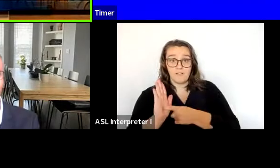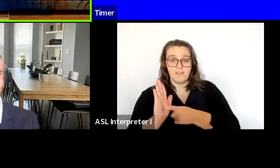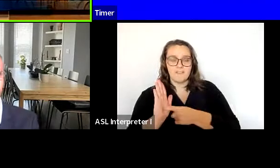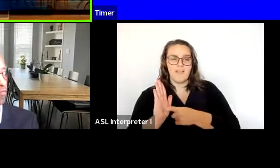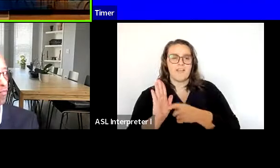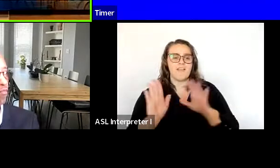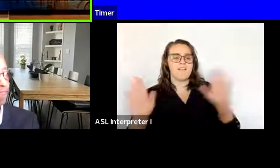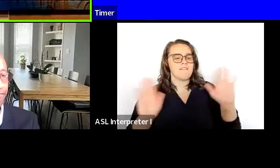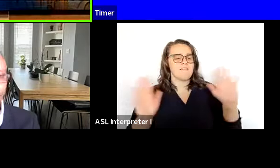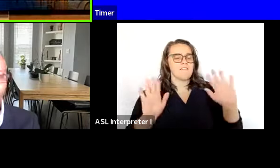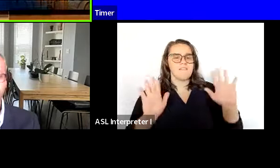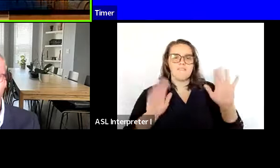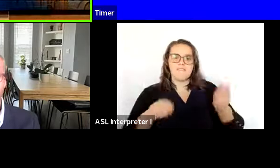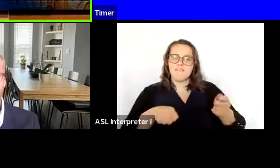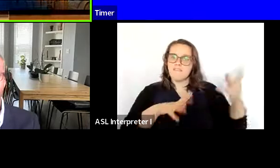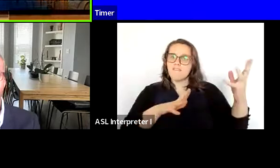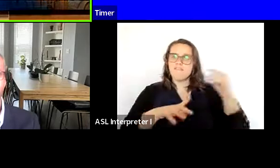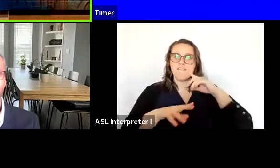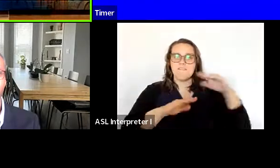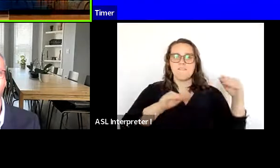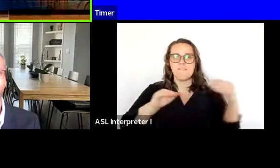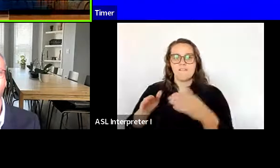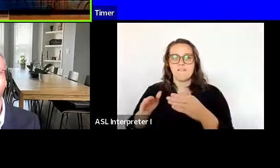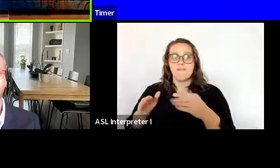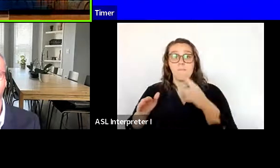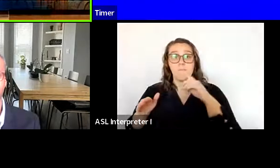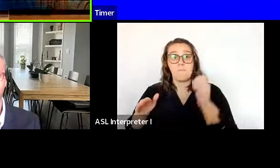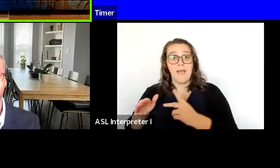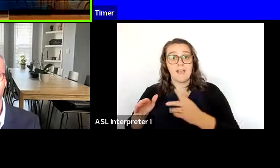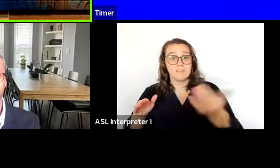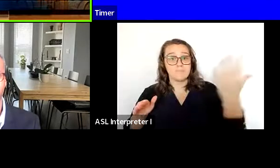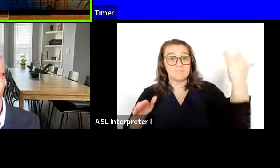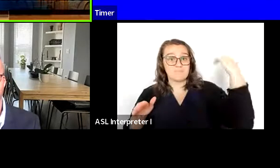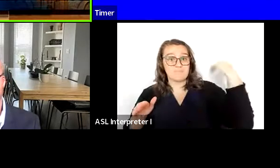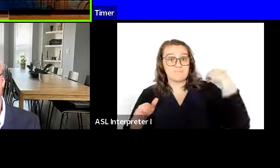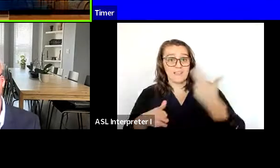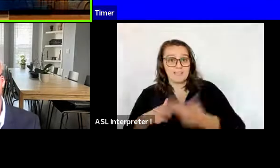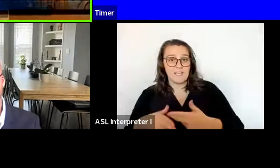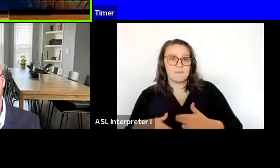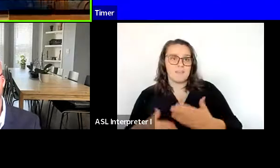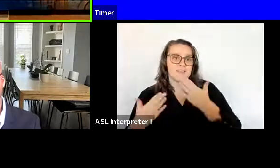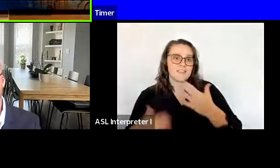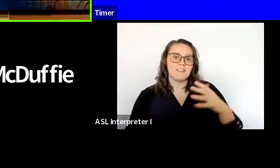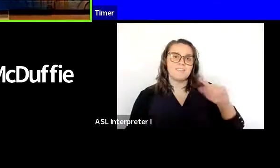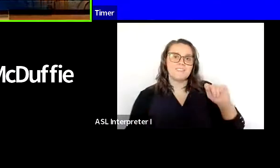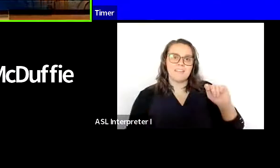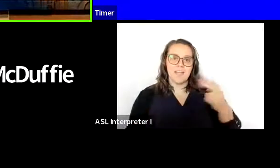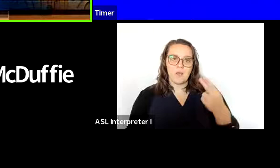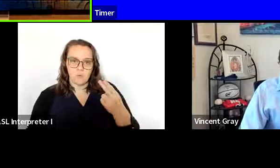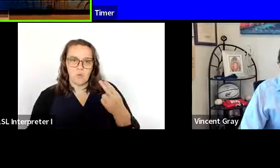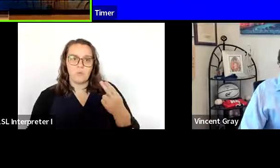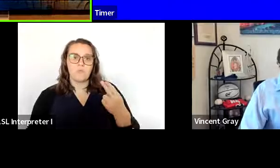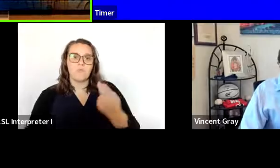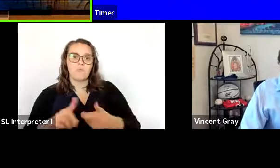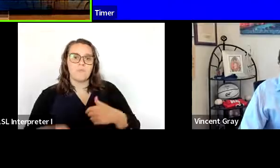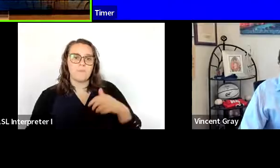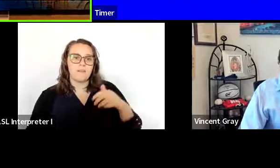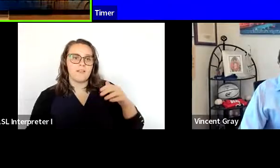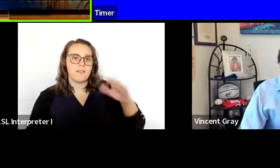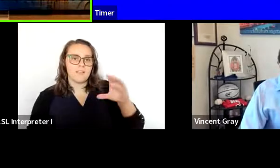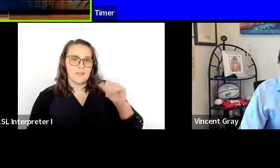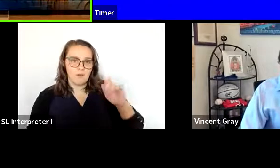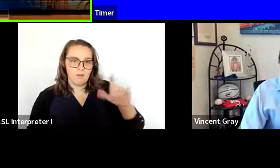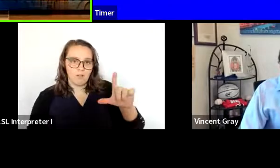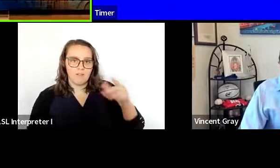returning to a previous name for this street. I want to thank the townhomes on Capitol Hill neighbors who worked together to tell the true